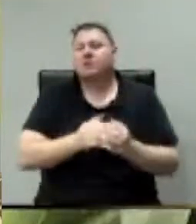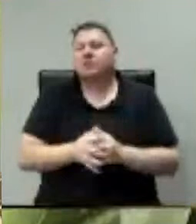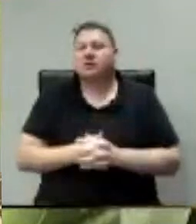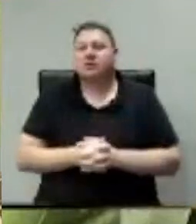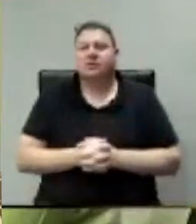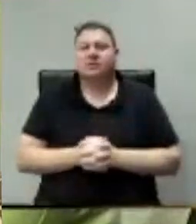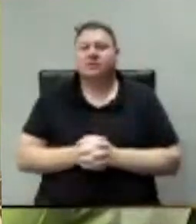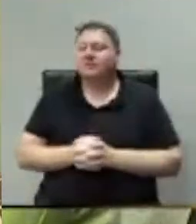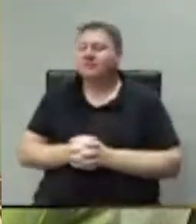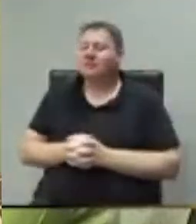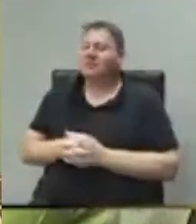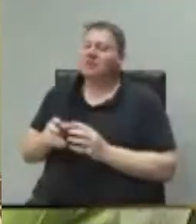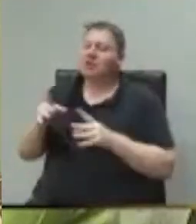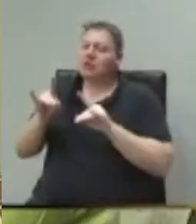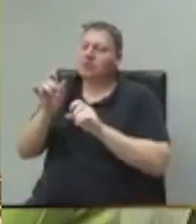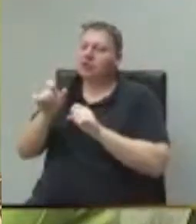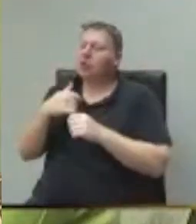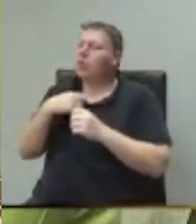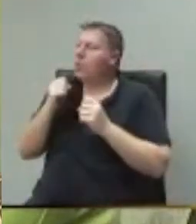Okay.